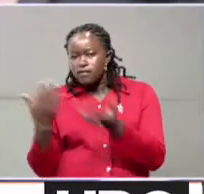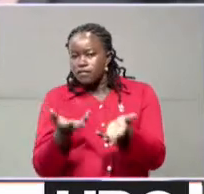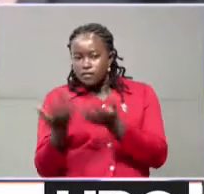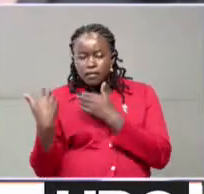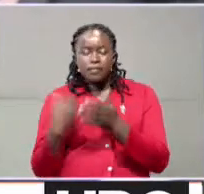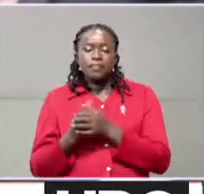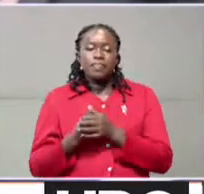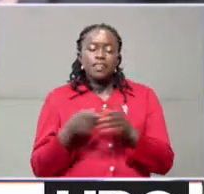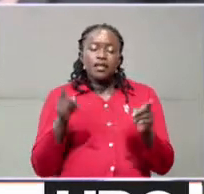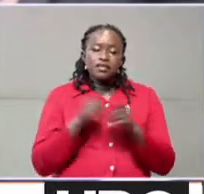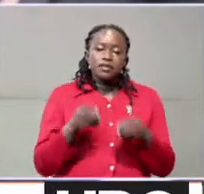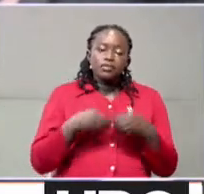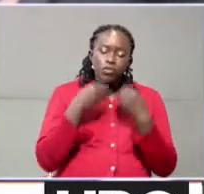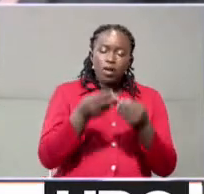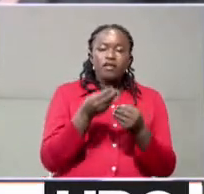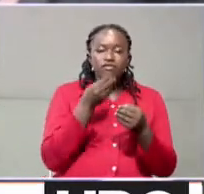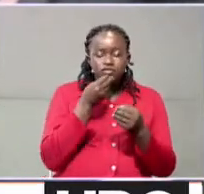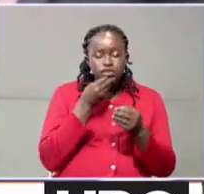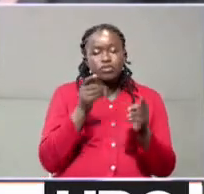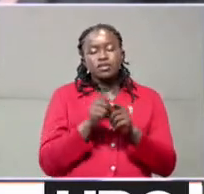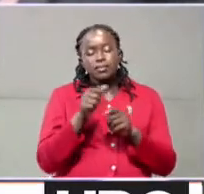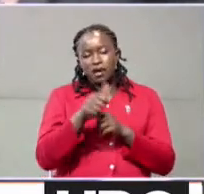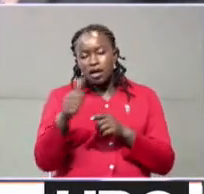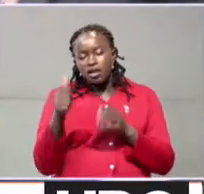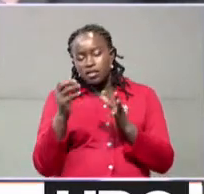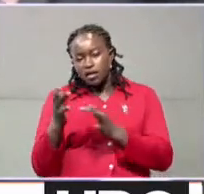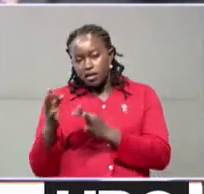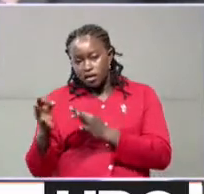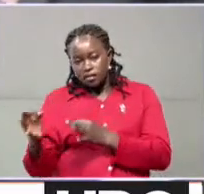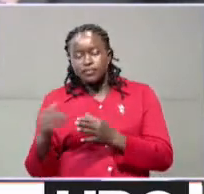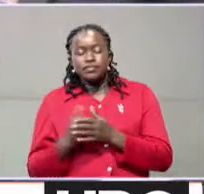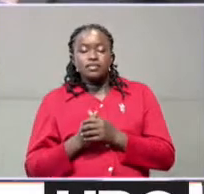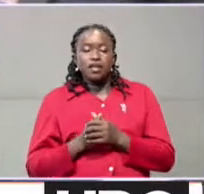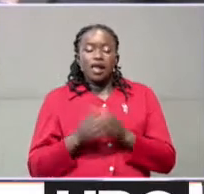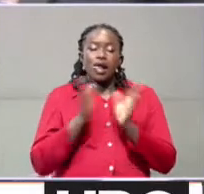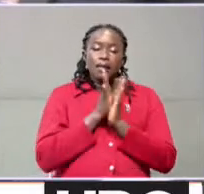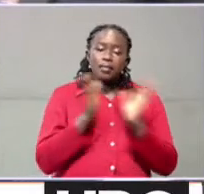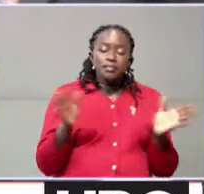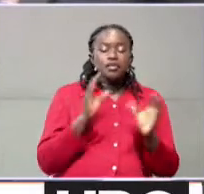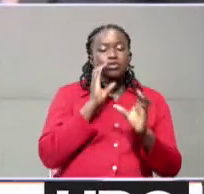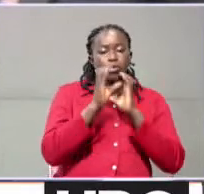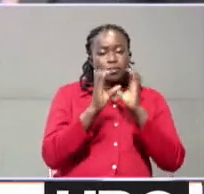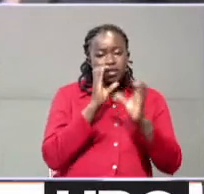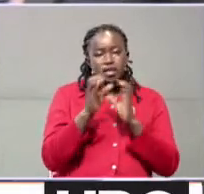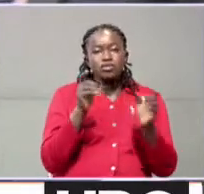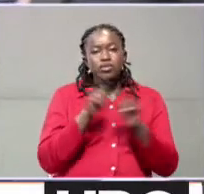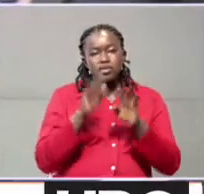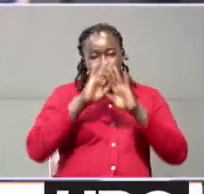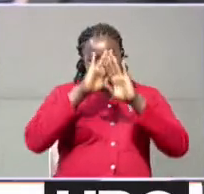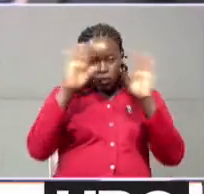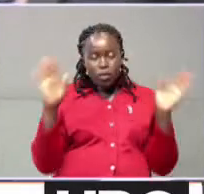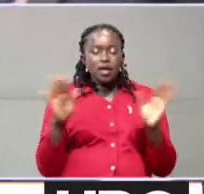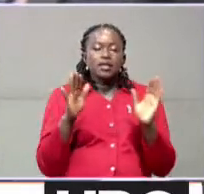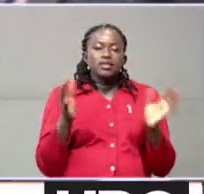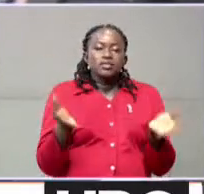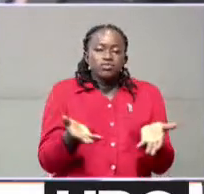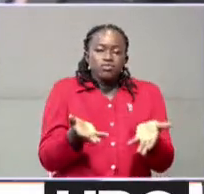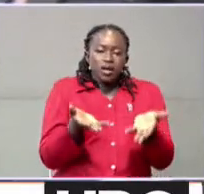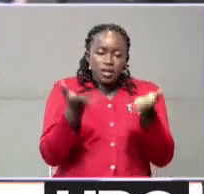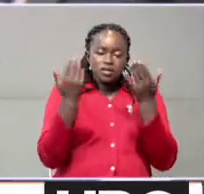provisional food and non-food items public communication and awareness rising